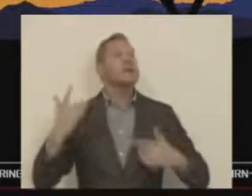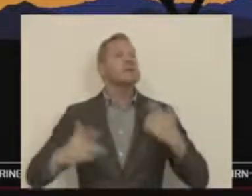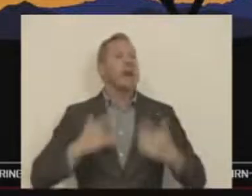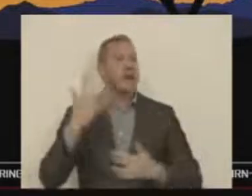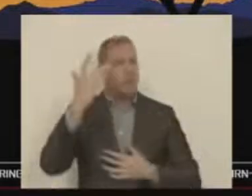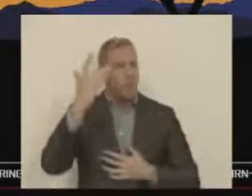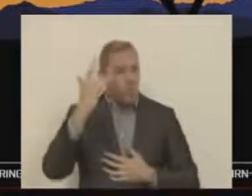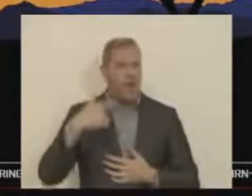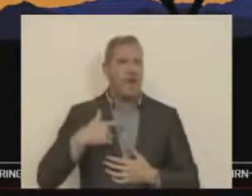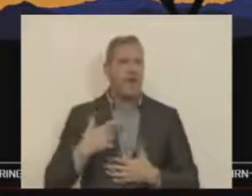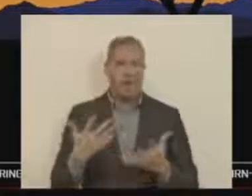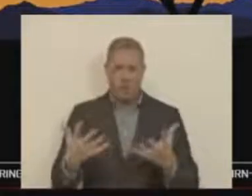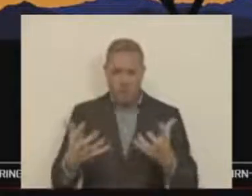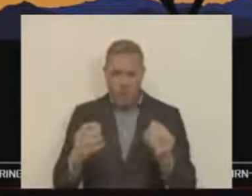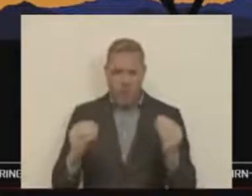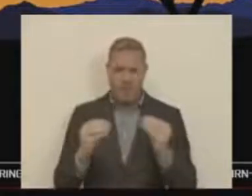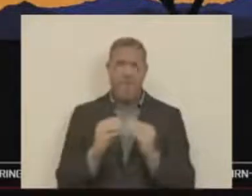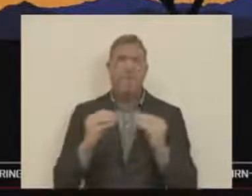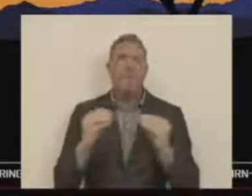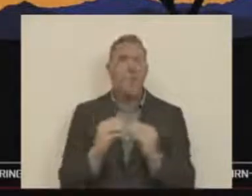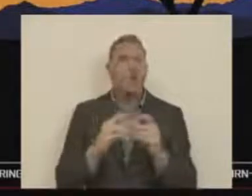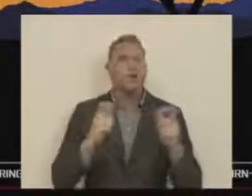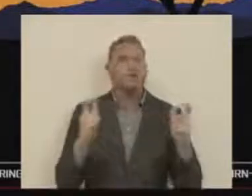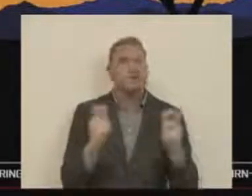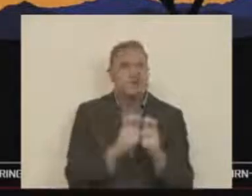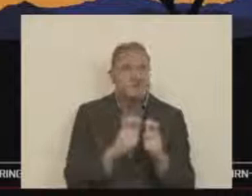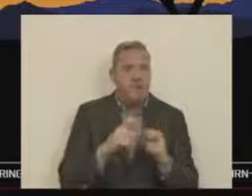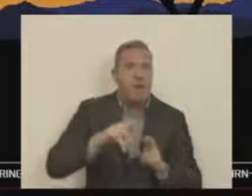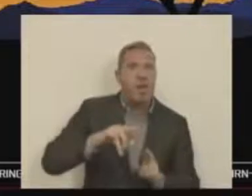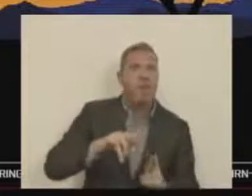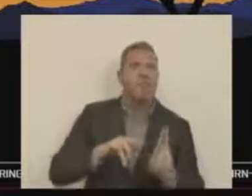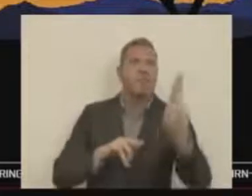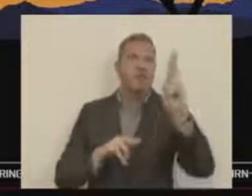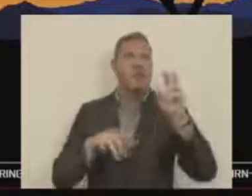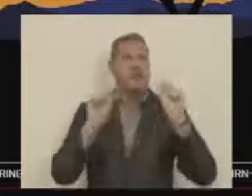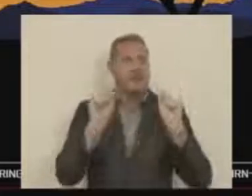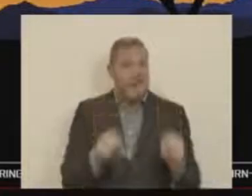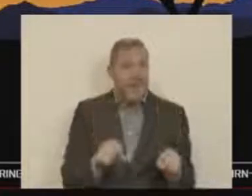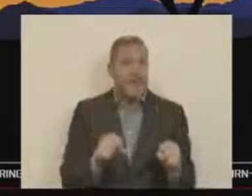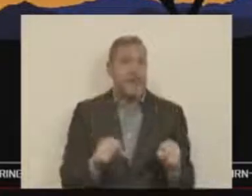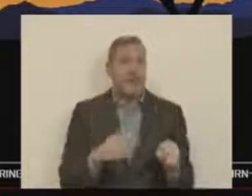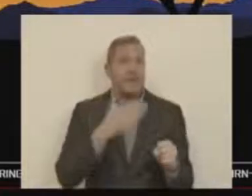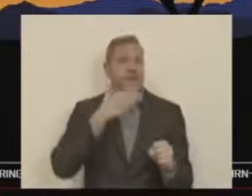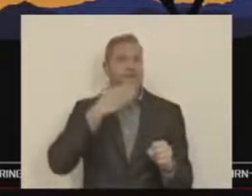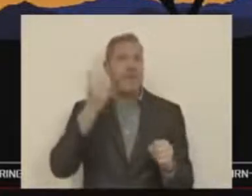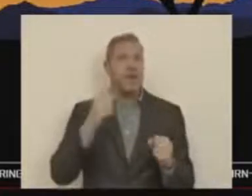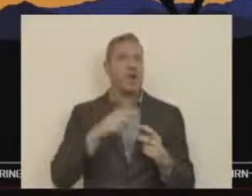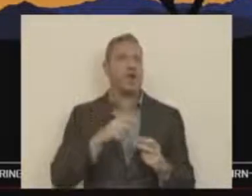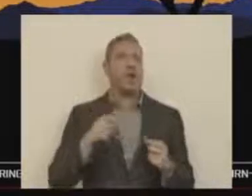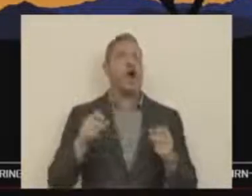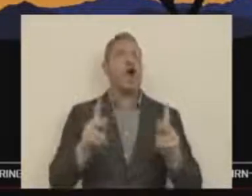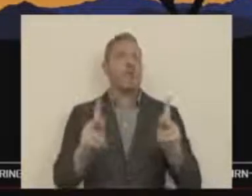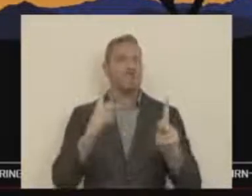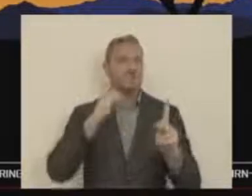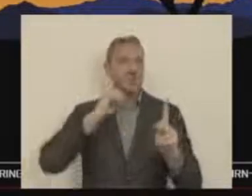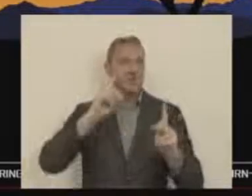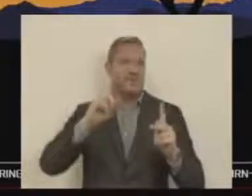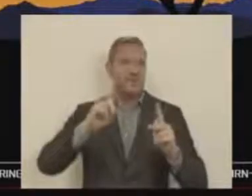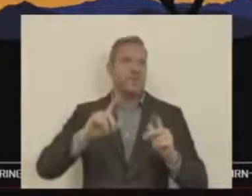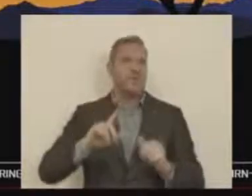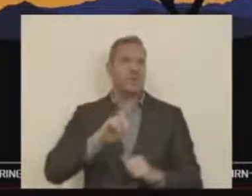the small launch opportunity. That way, the Space and Missile Center launch enterprise has an opportunity to actually